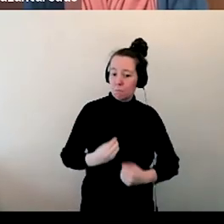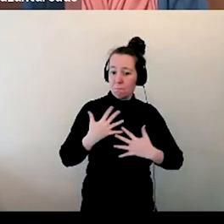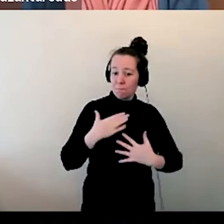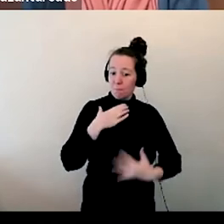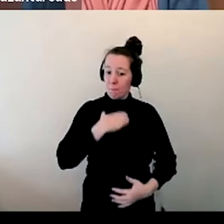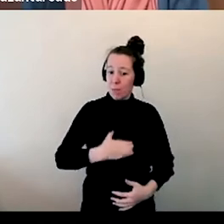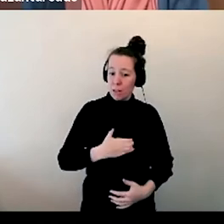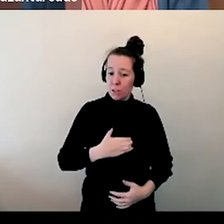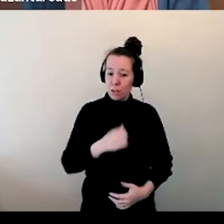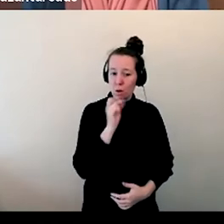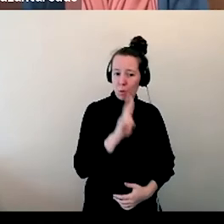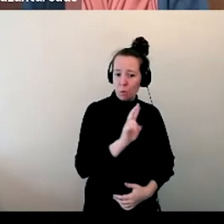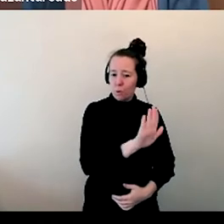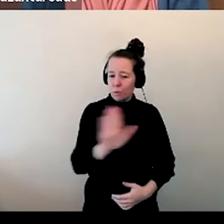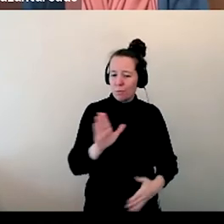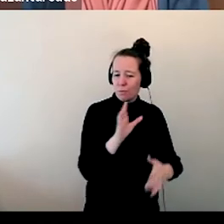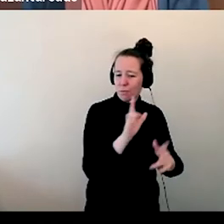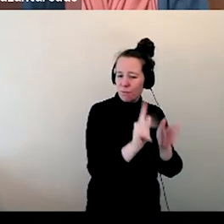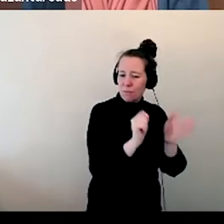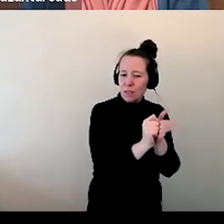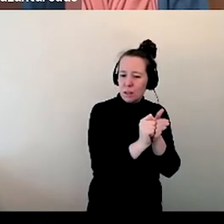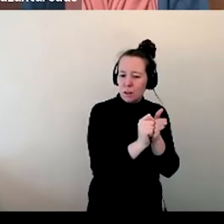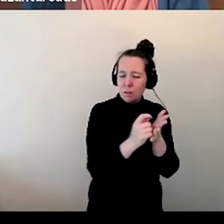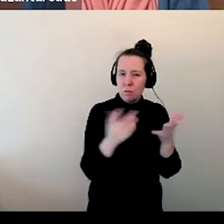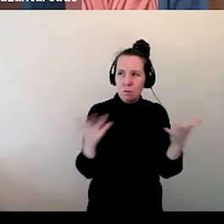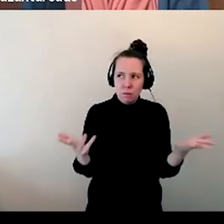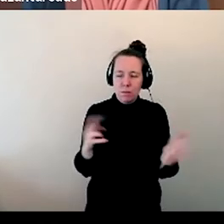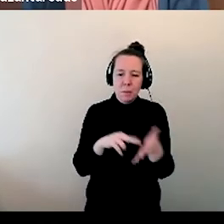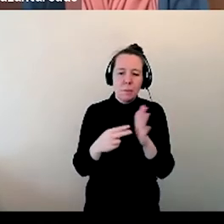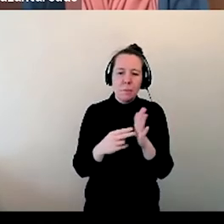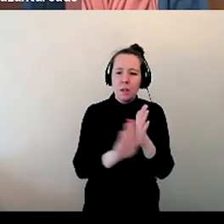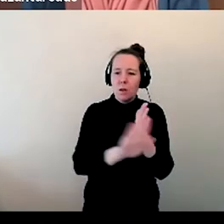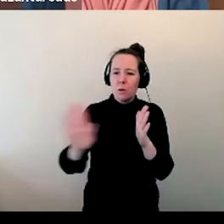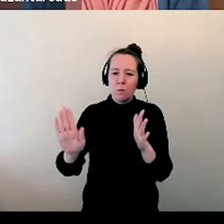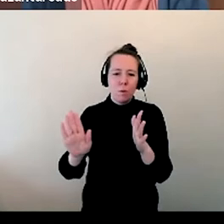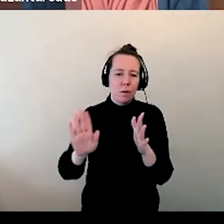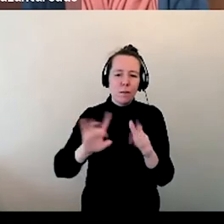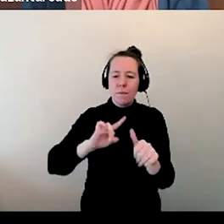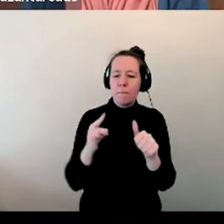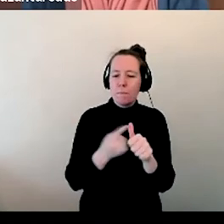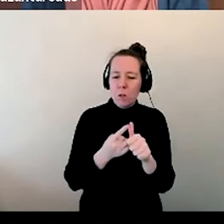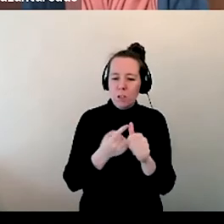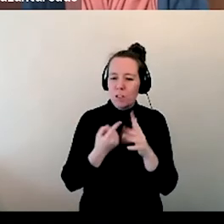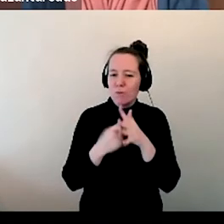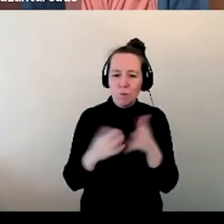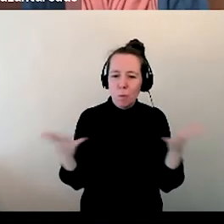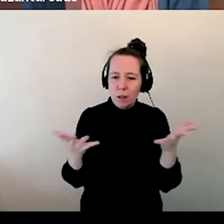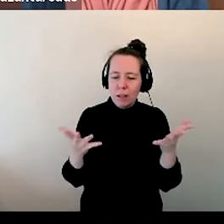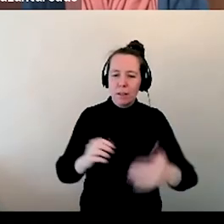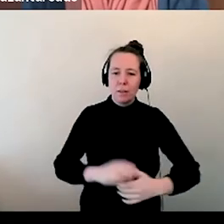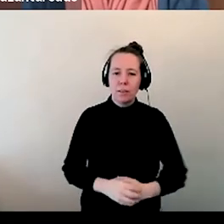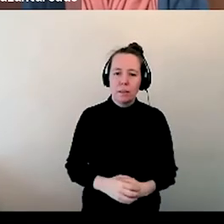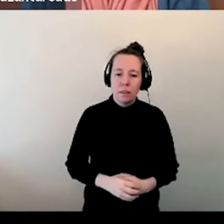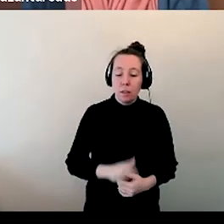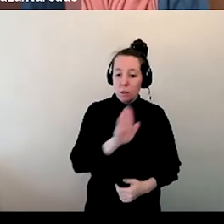but I'd love to hear from some of the others also, if there's specific genres that you guys love and focus on. And